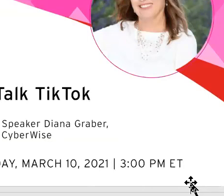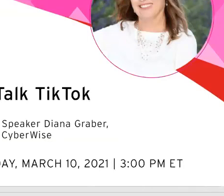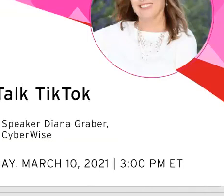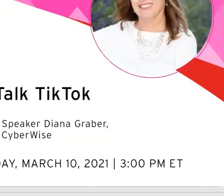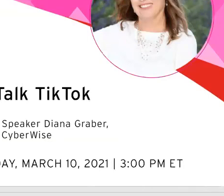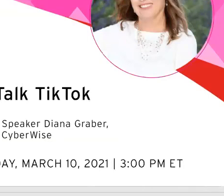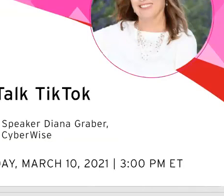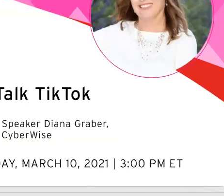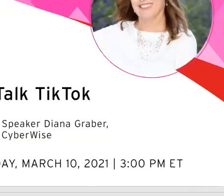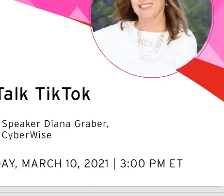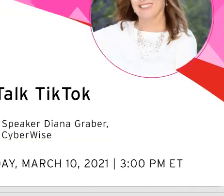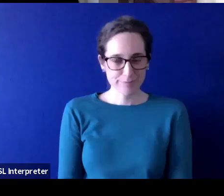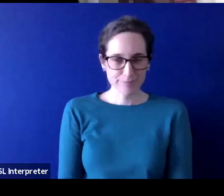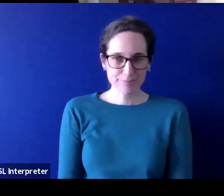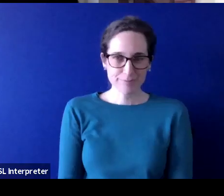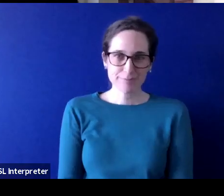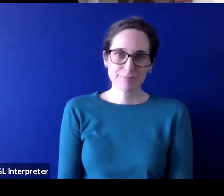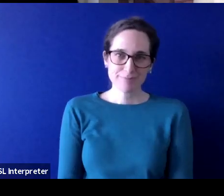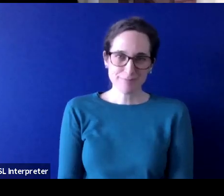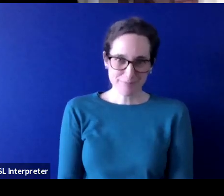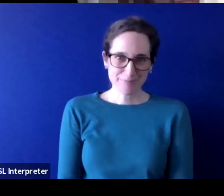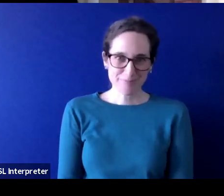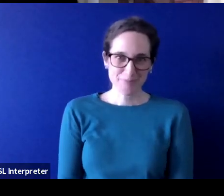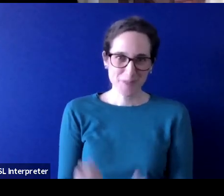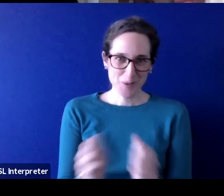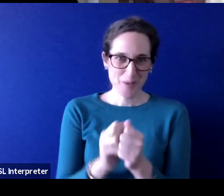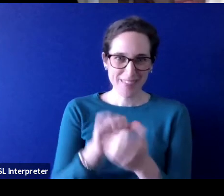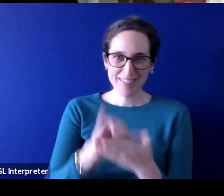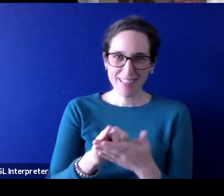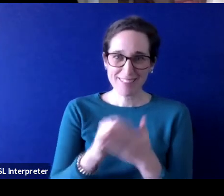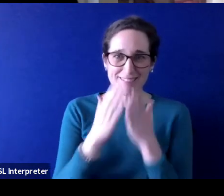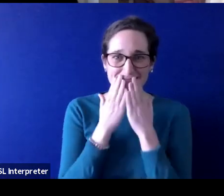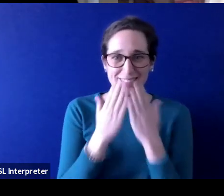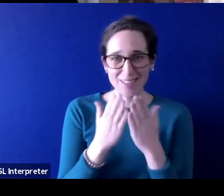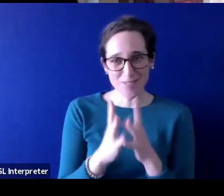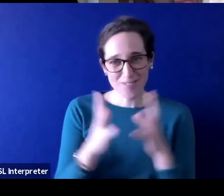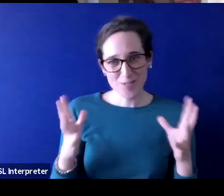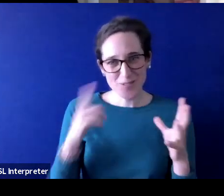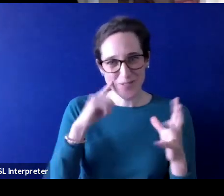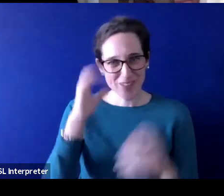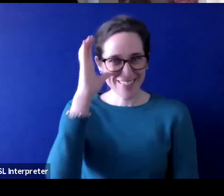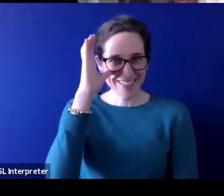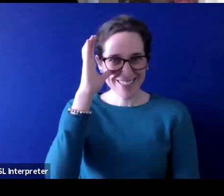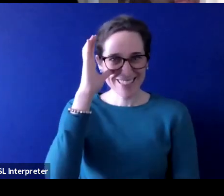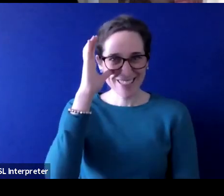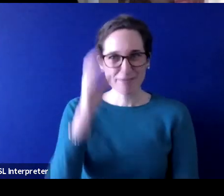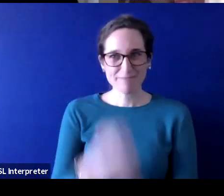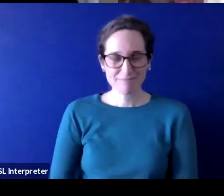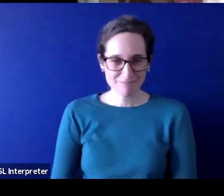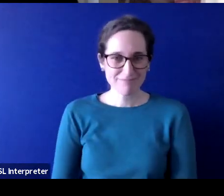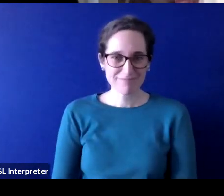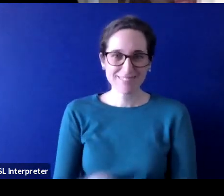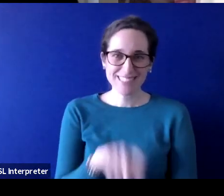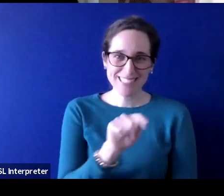challenges. So with that, I, again, thanks everybody for listening. Thank you so much,